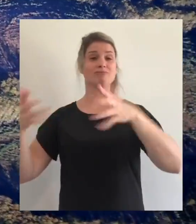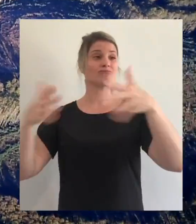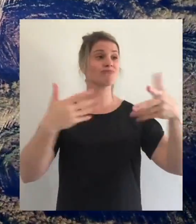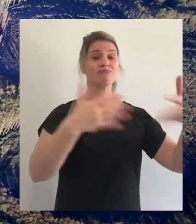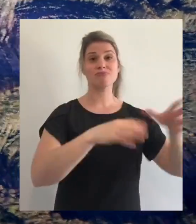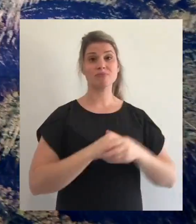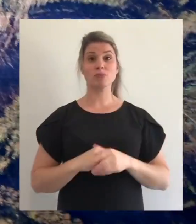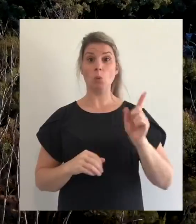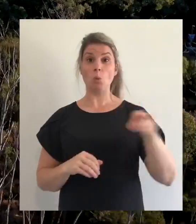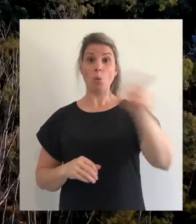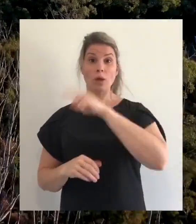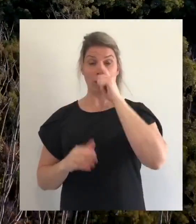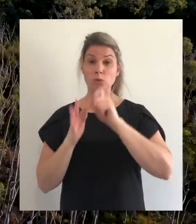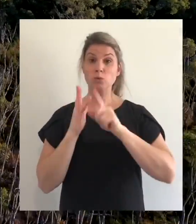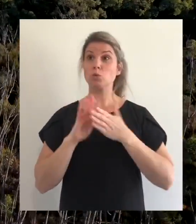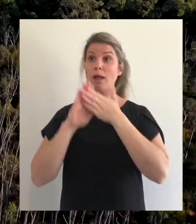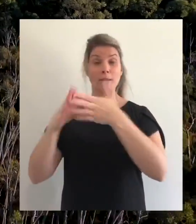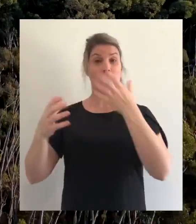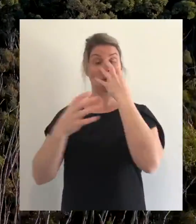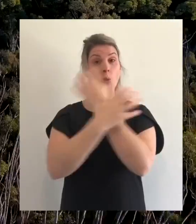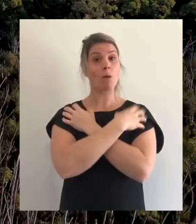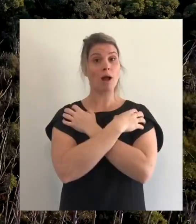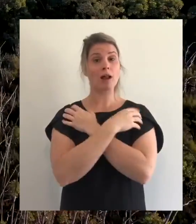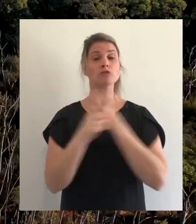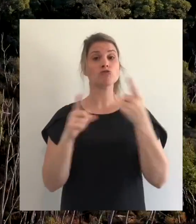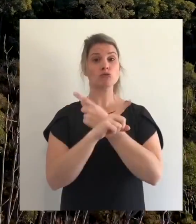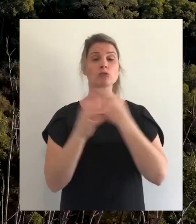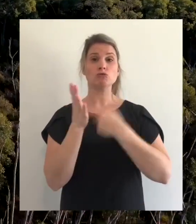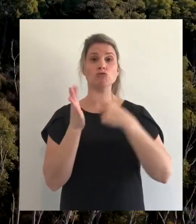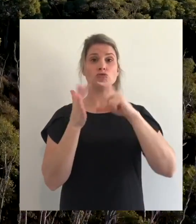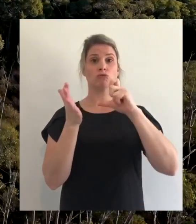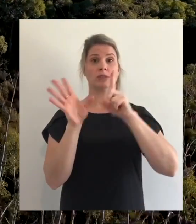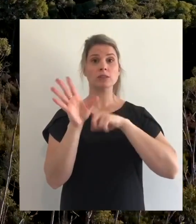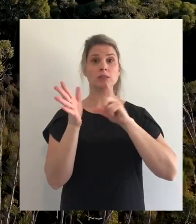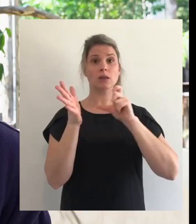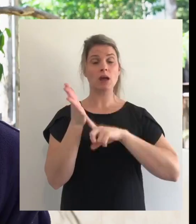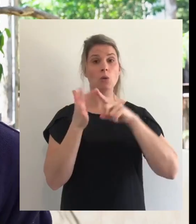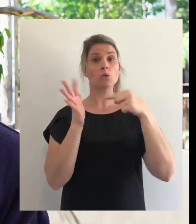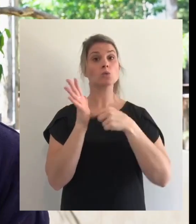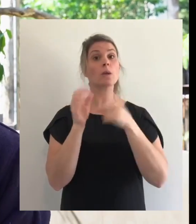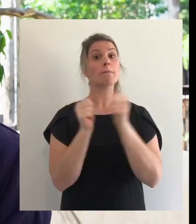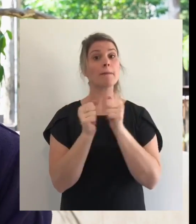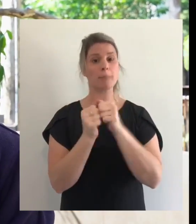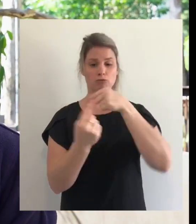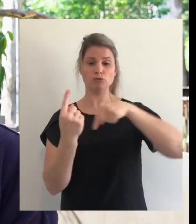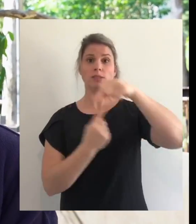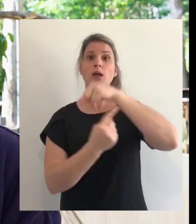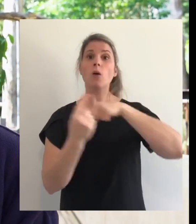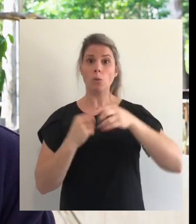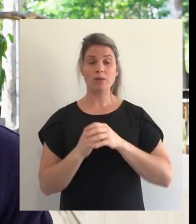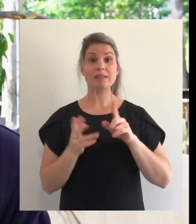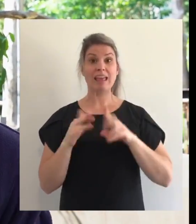conservation action that you can all do at home is to make the pledge to switch to using 100% recycled toilet paper, if you can get your hands on some at the